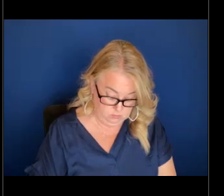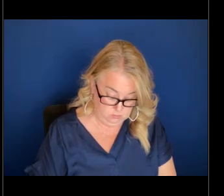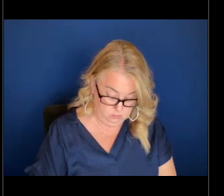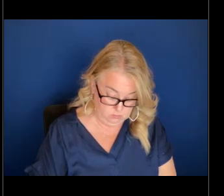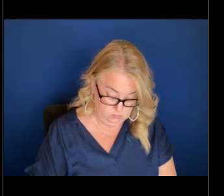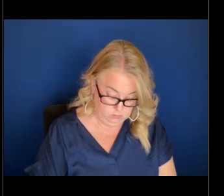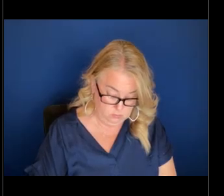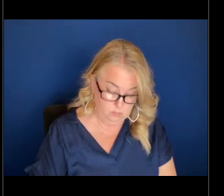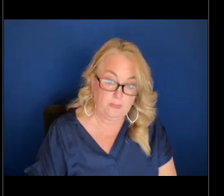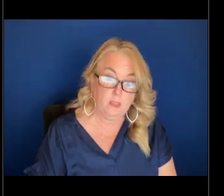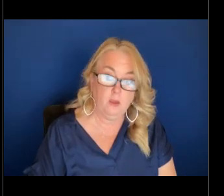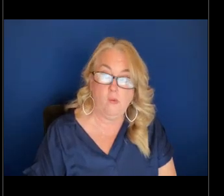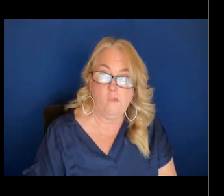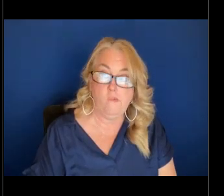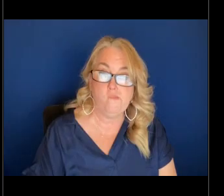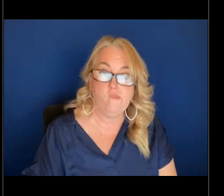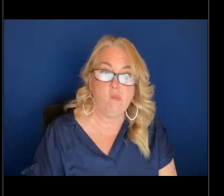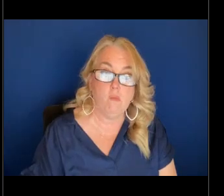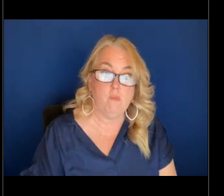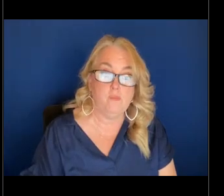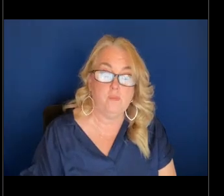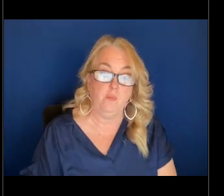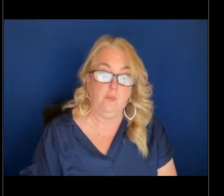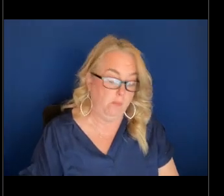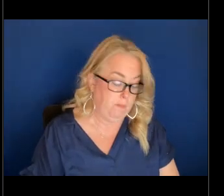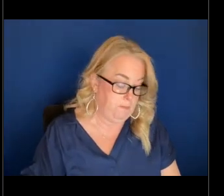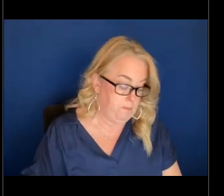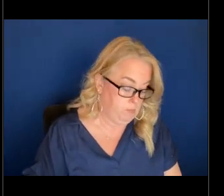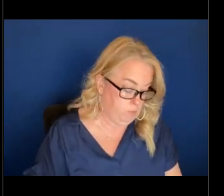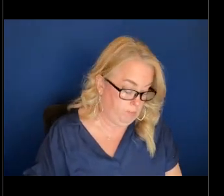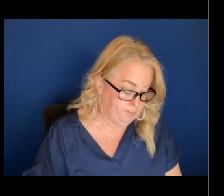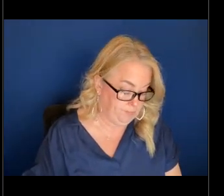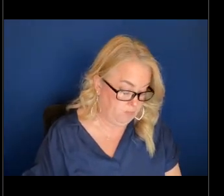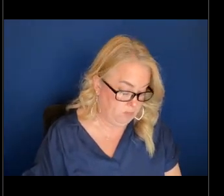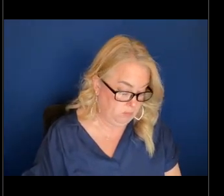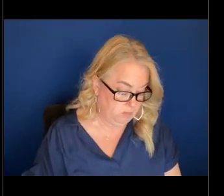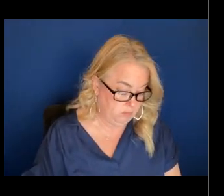And the third option, ADA and ICC.